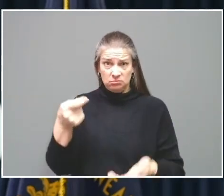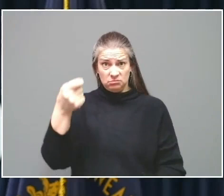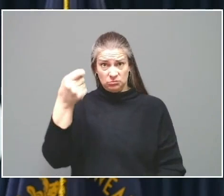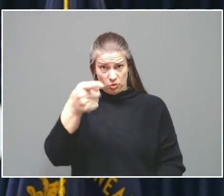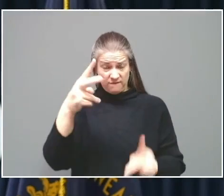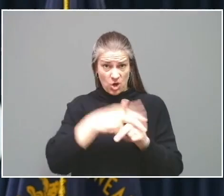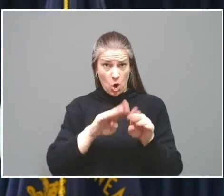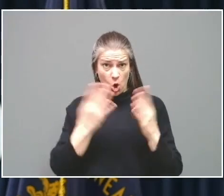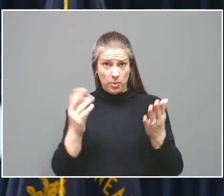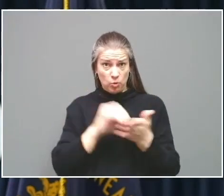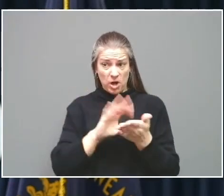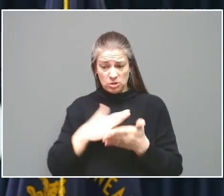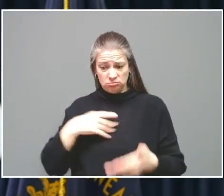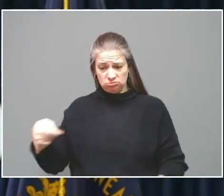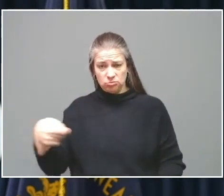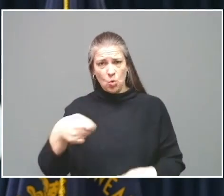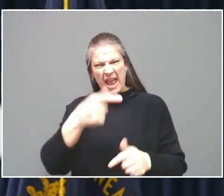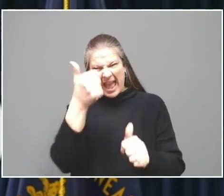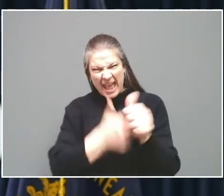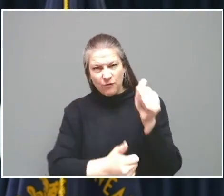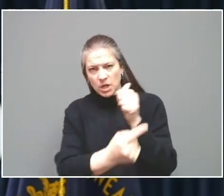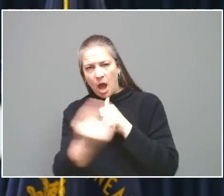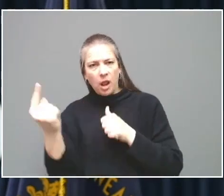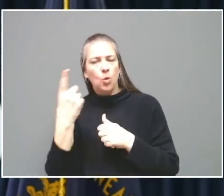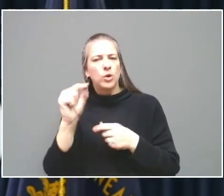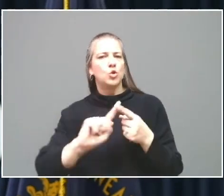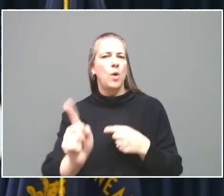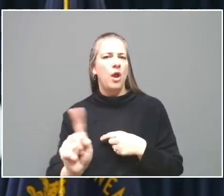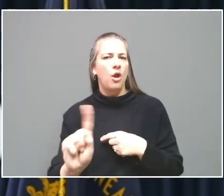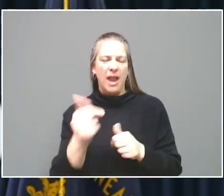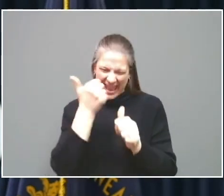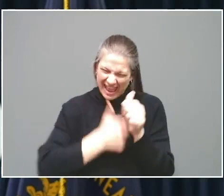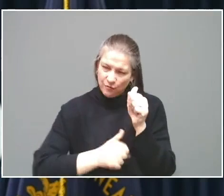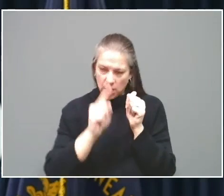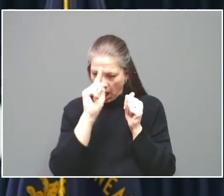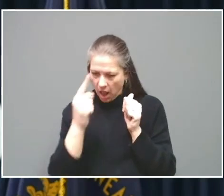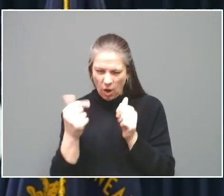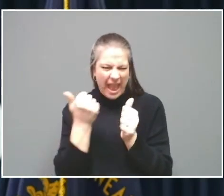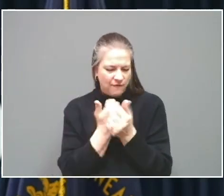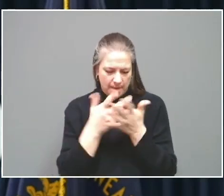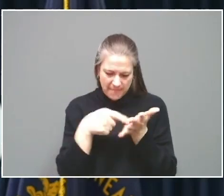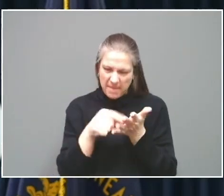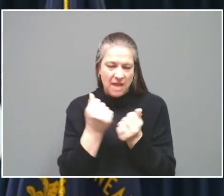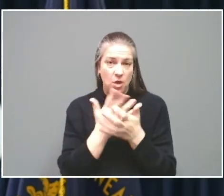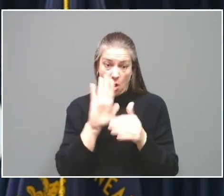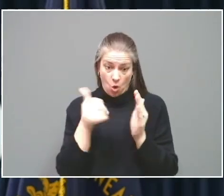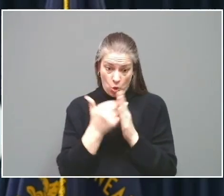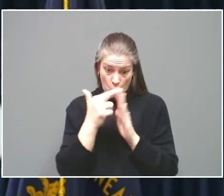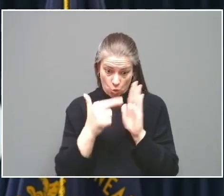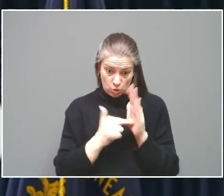records request showing where every single payment went, every single dollar, all the rules that we put into